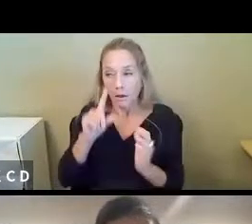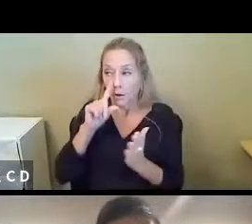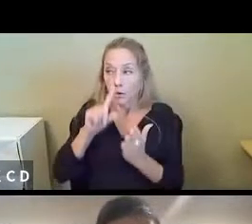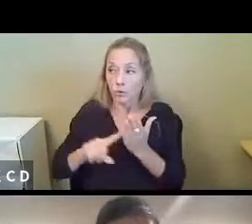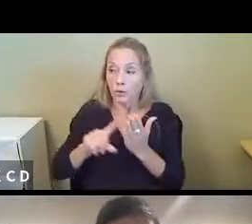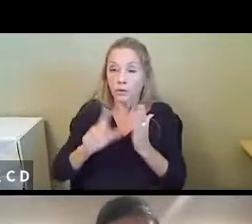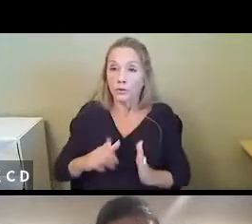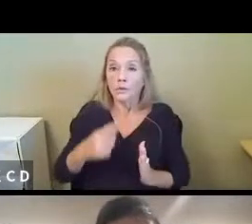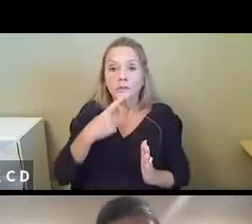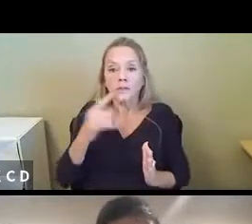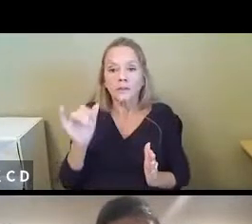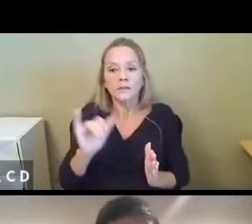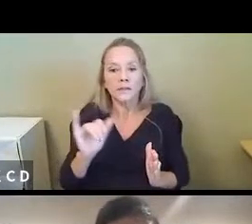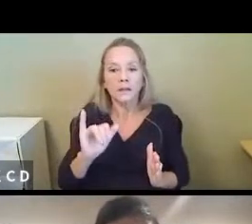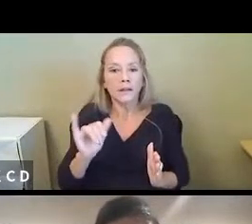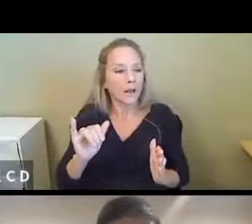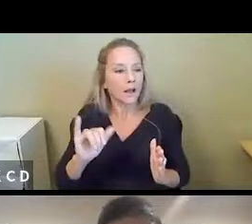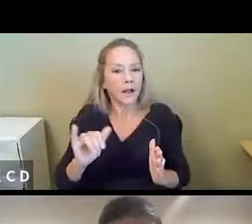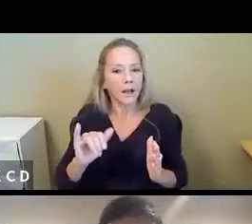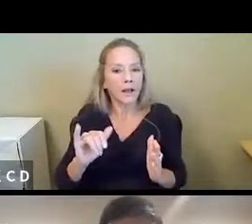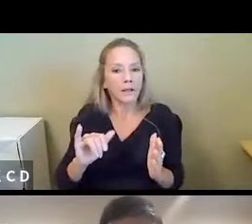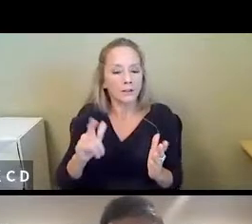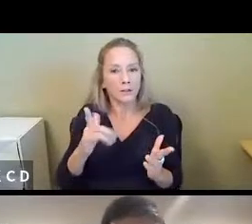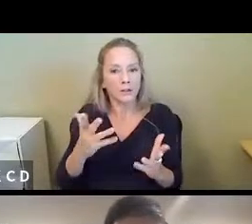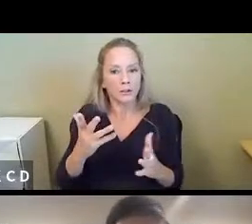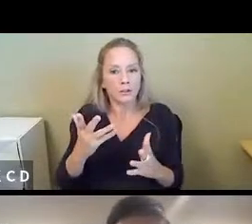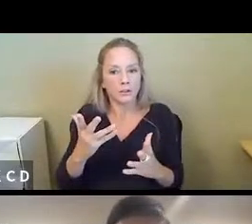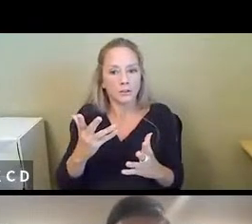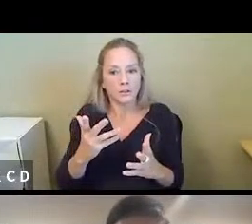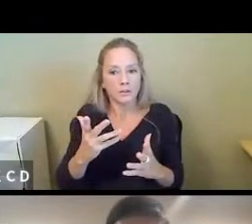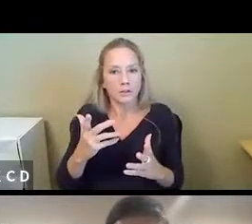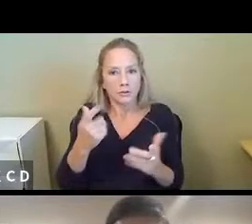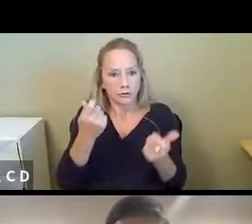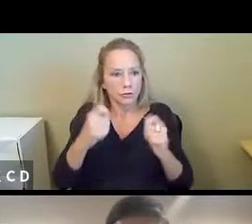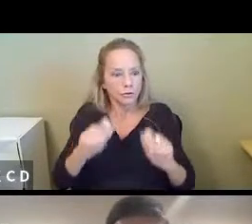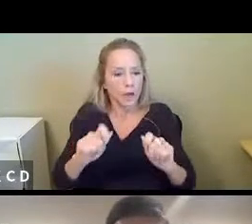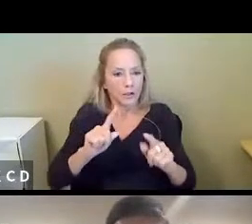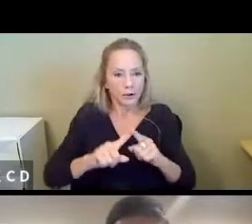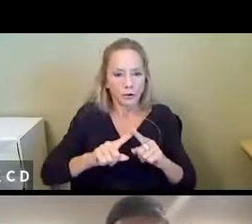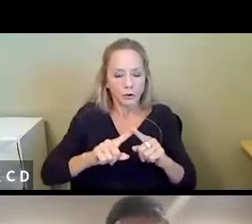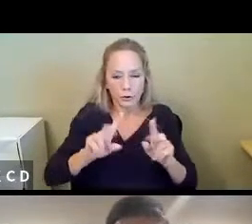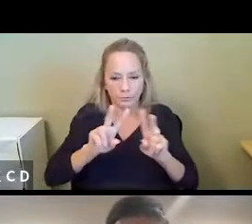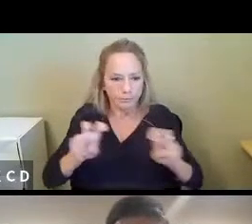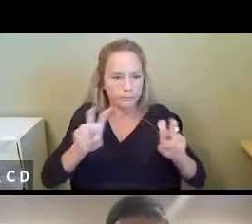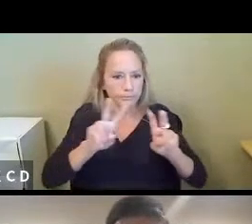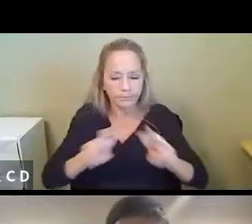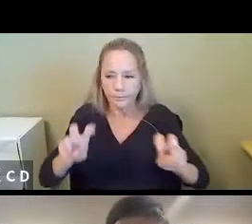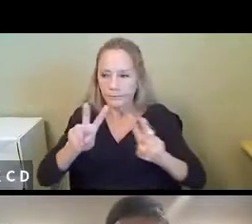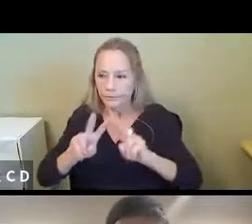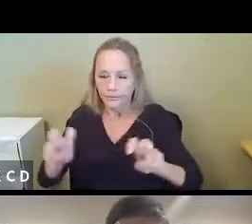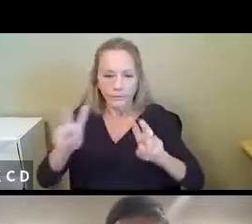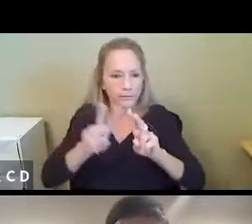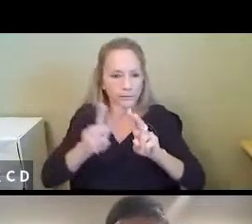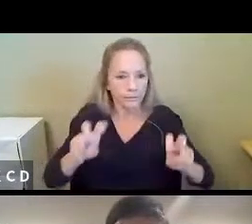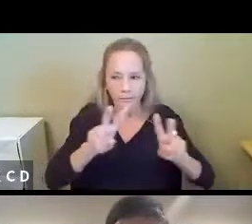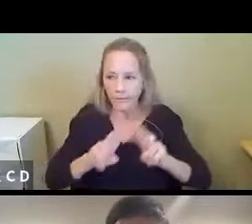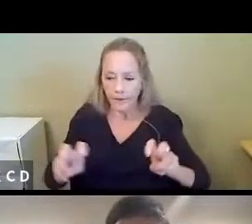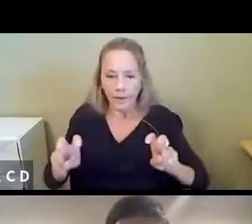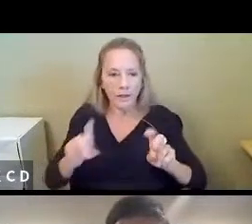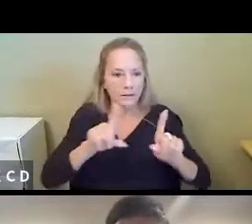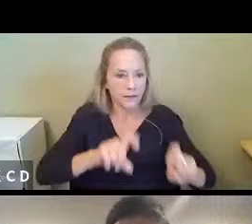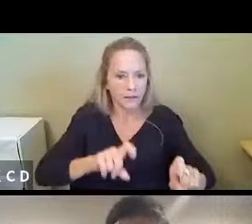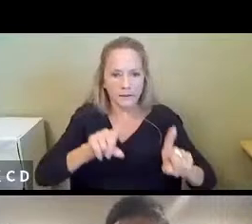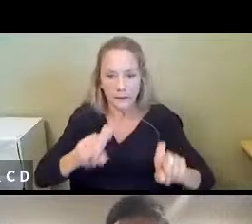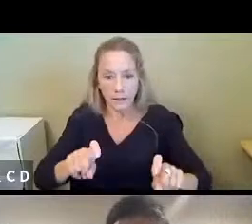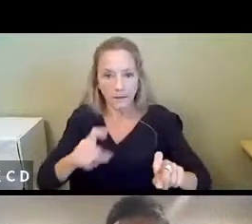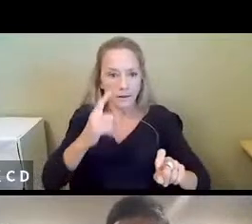describe it as it's like a blunt instrument, and then you start narrowing down with the pooled saliva and individual testing. And